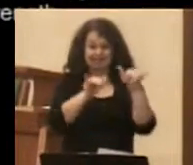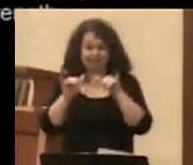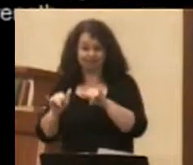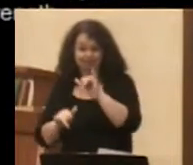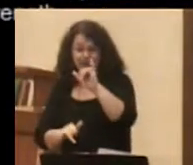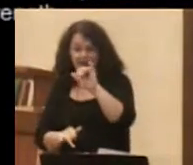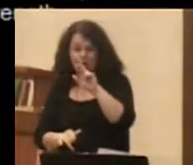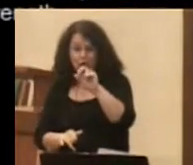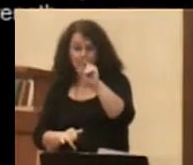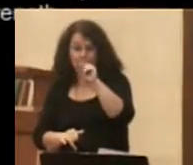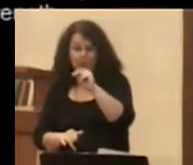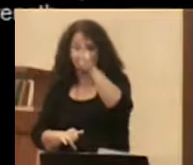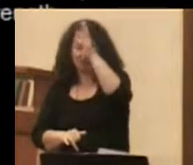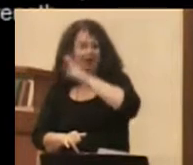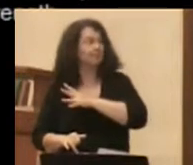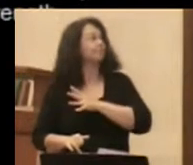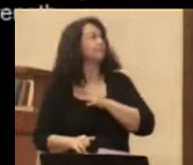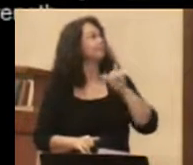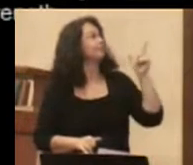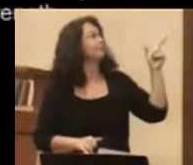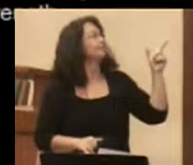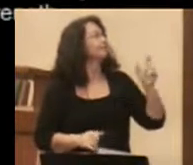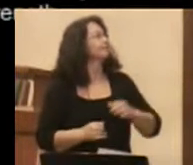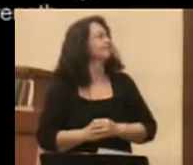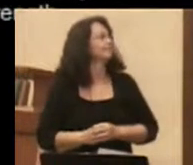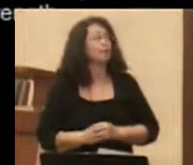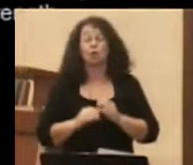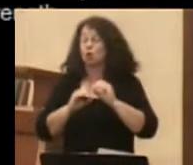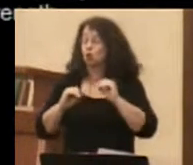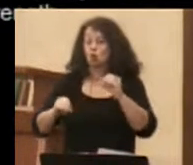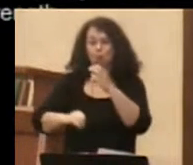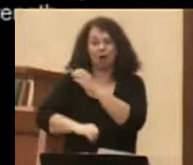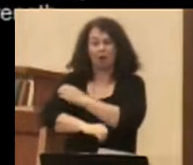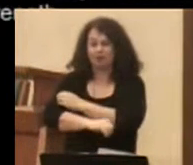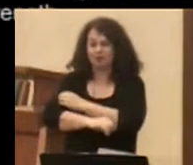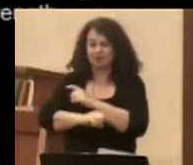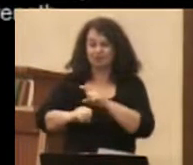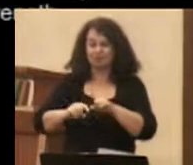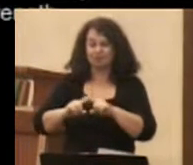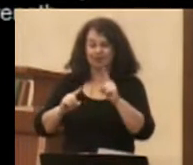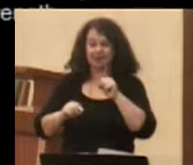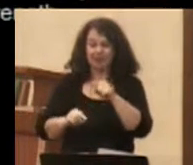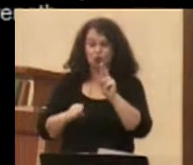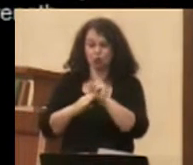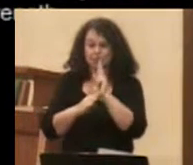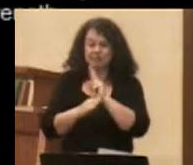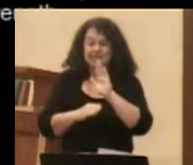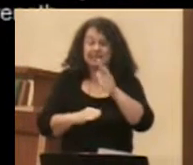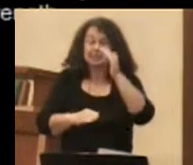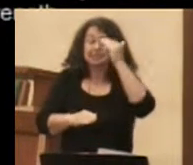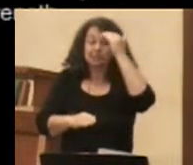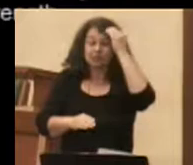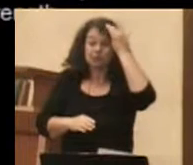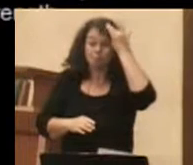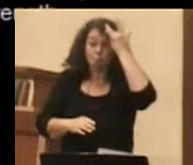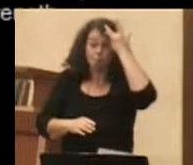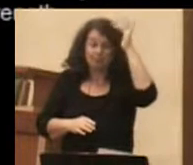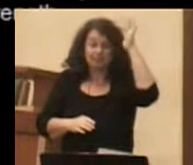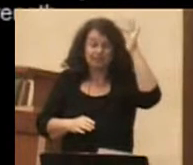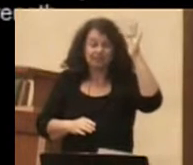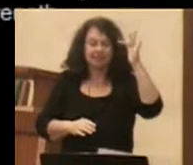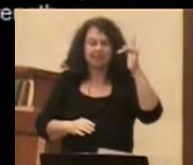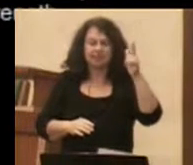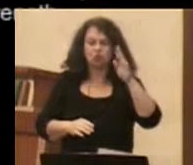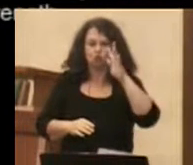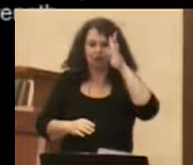also said. Like Batman, he doesn't have any of his own, but he was, because he's using his smarts, he was creating more